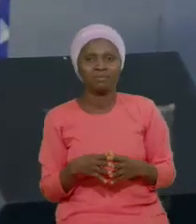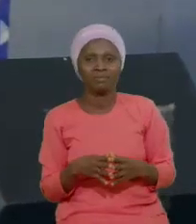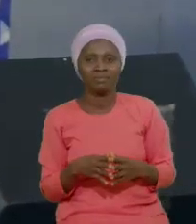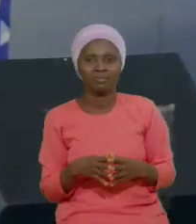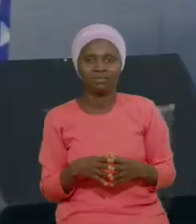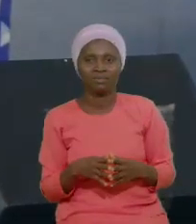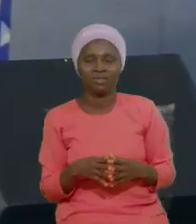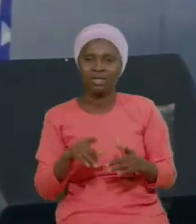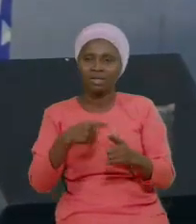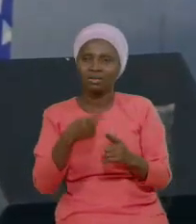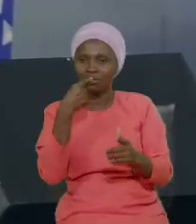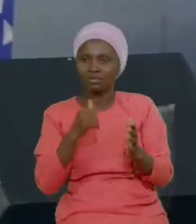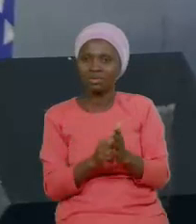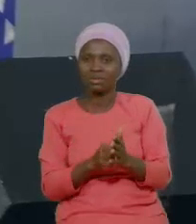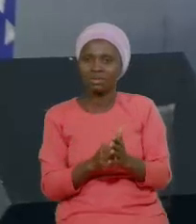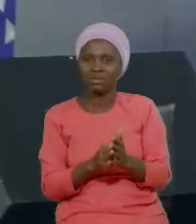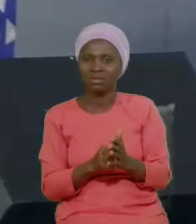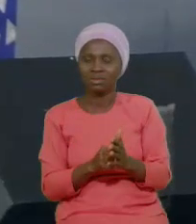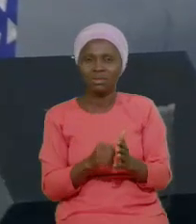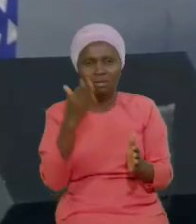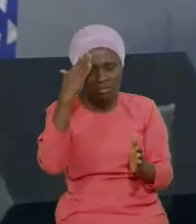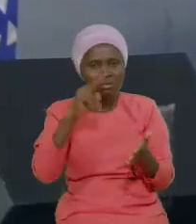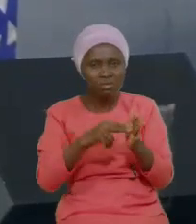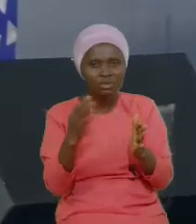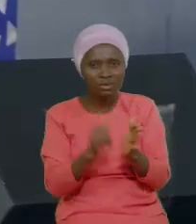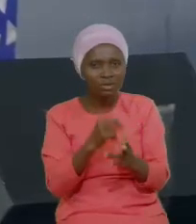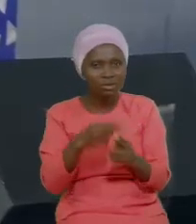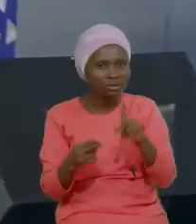Then he told me, do you know the meaning of that name?